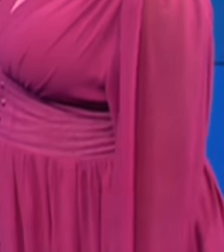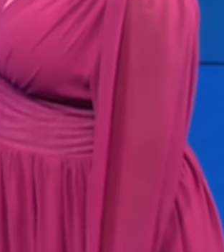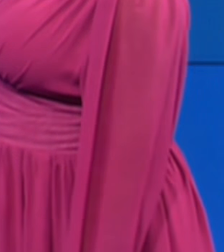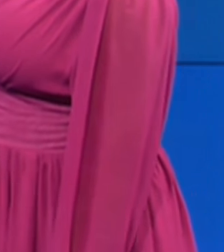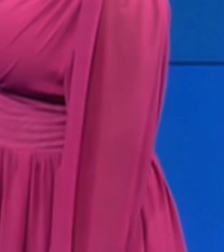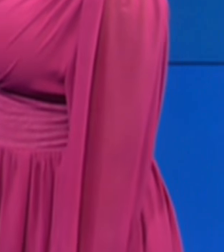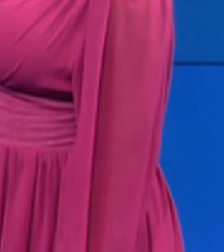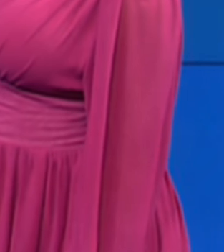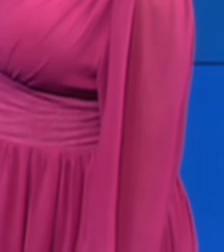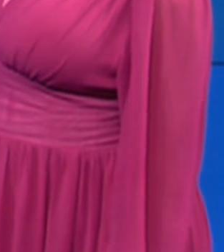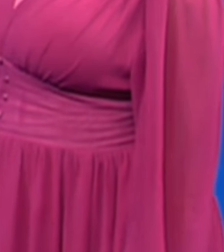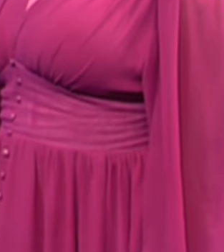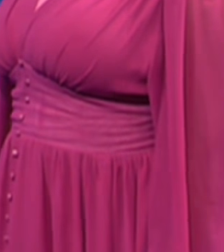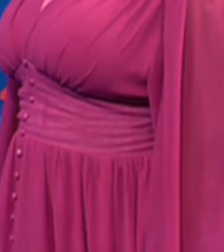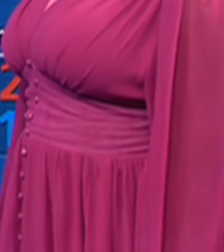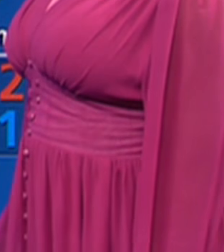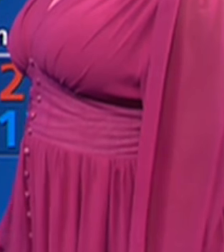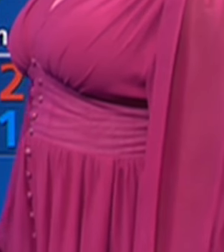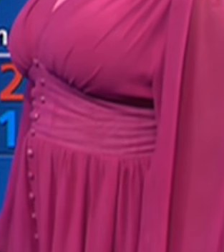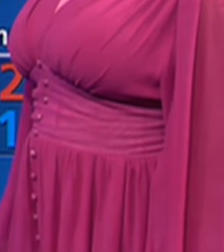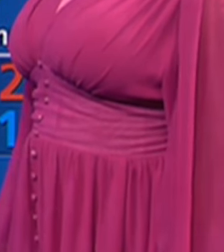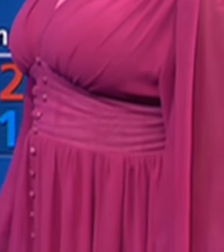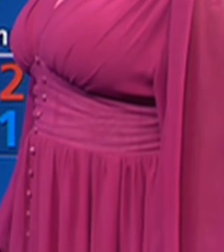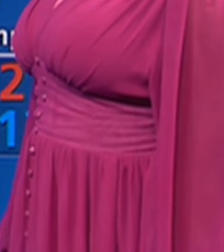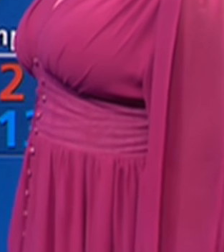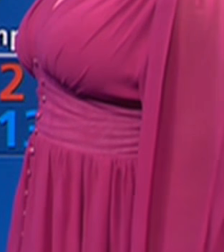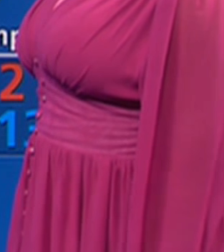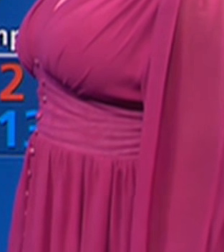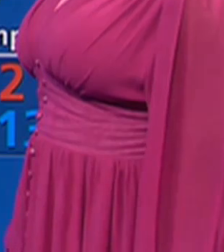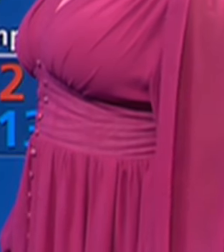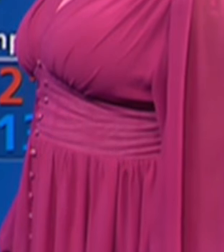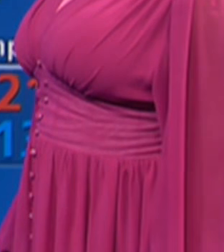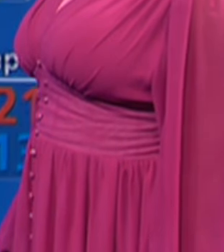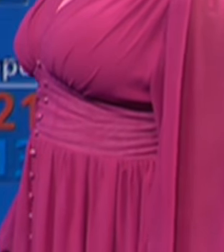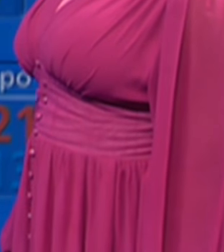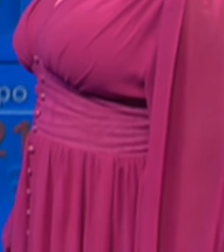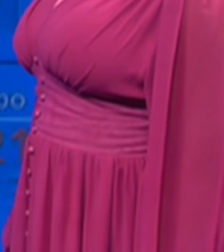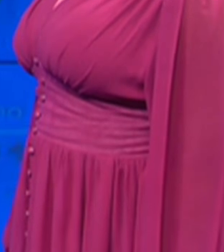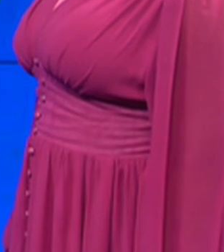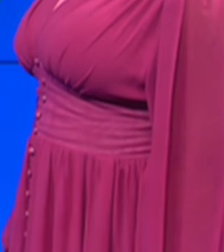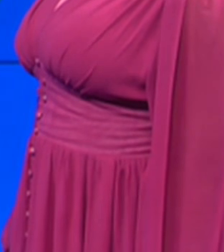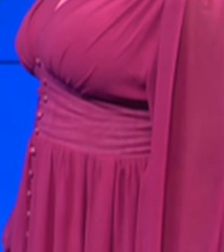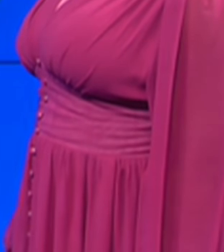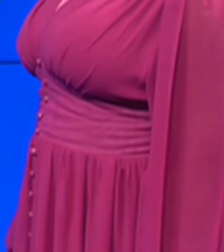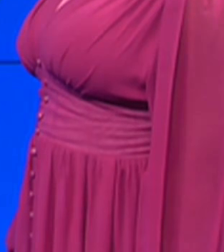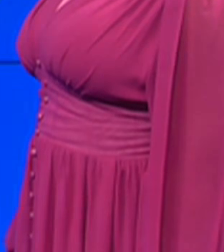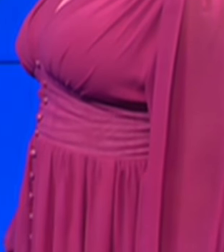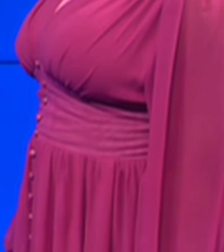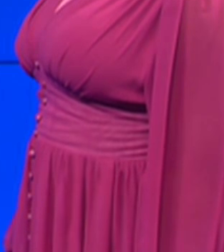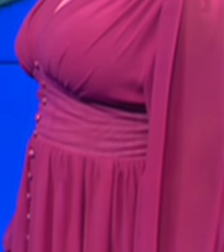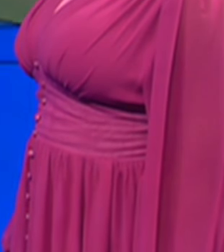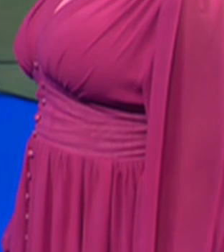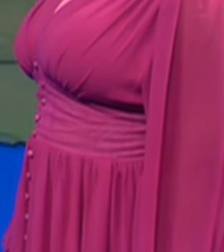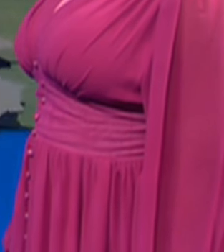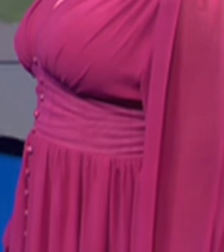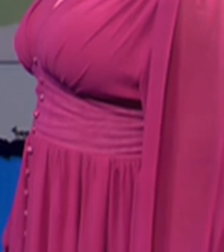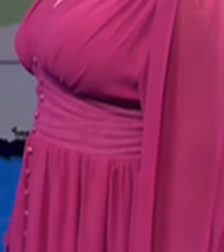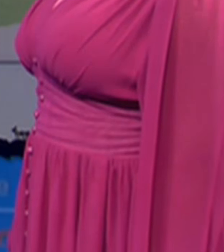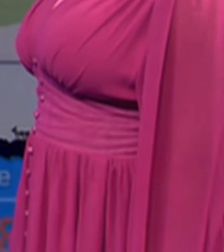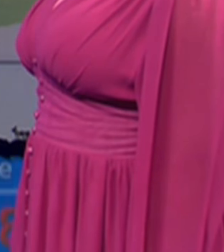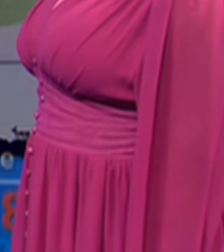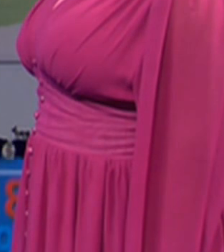ntše go fiša ge re lebelela Komane go tla be go ntše go tonya ke re tlhokomele go tlo ba le moya mesong le mantšeboe ge re theoga le tšona jwale go la Western Cape go la go